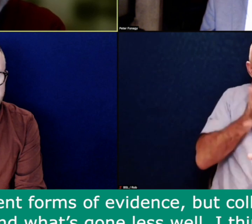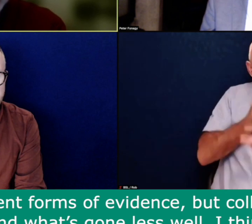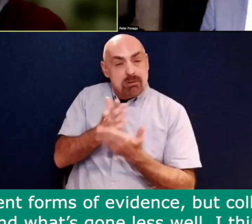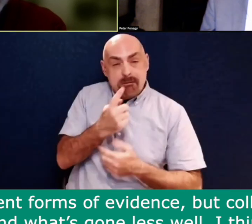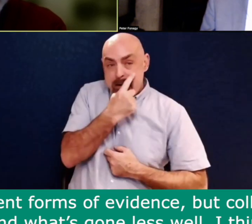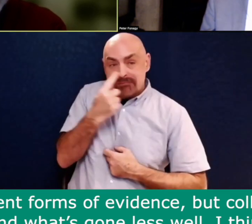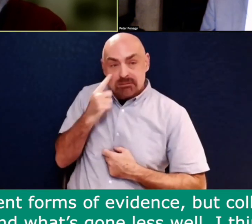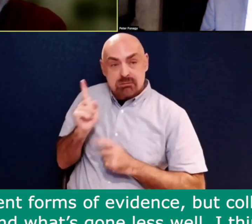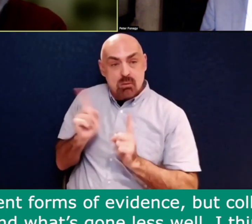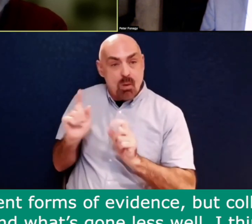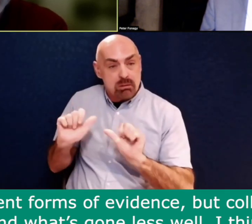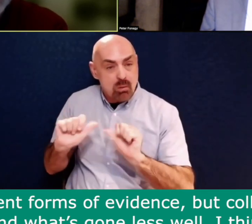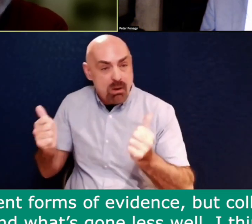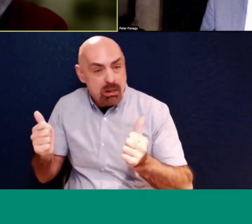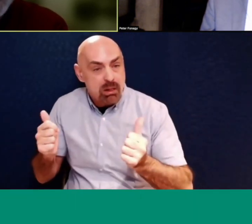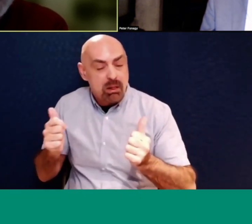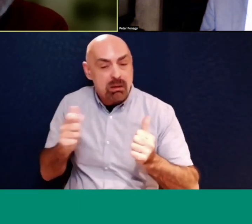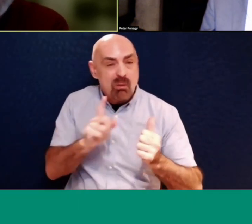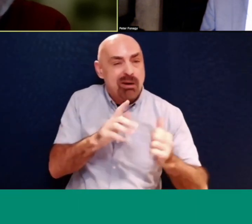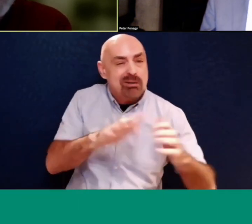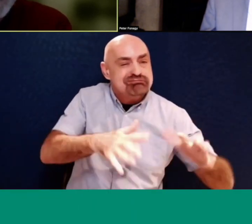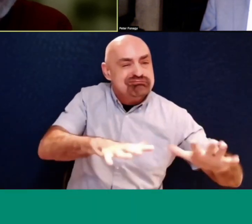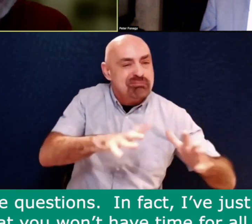less well, I think is absolutely crucial.